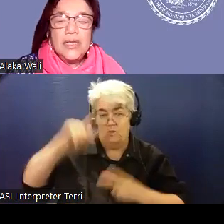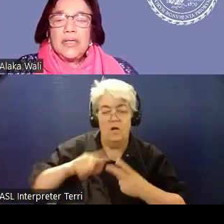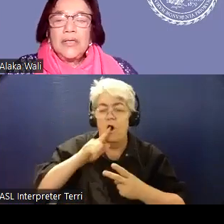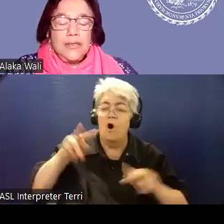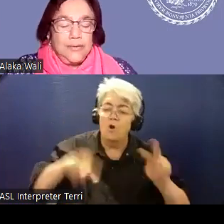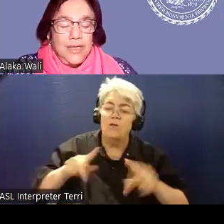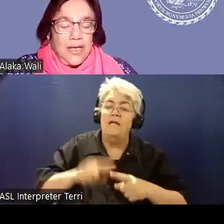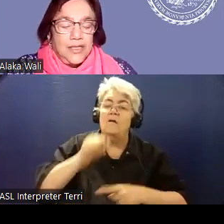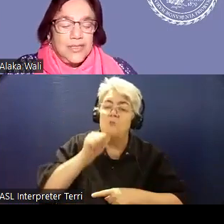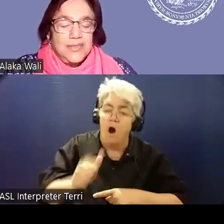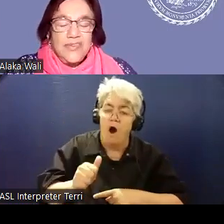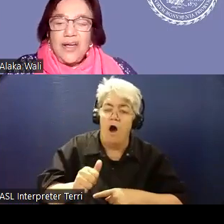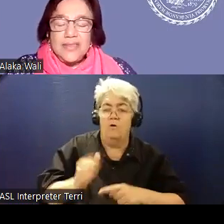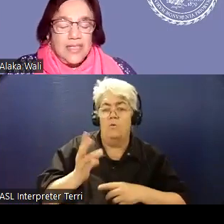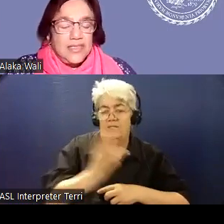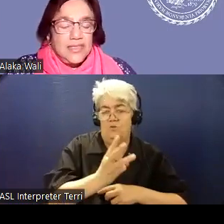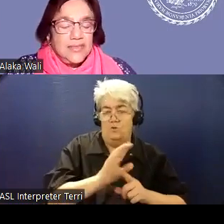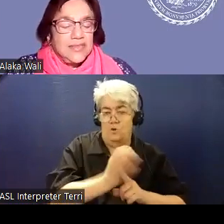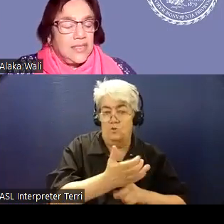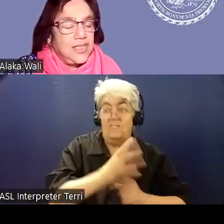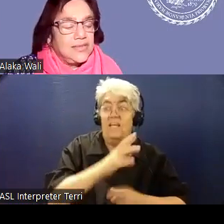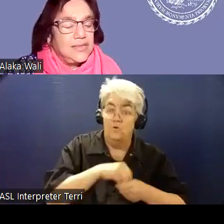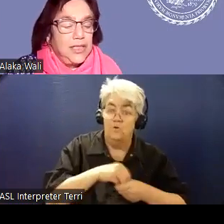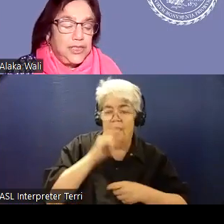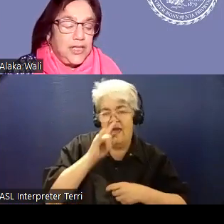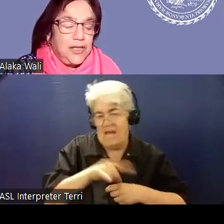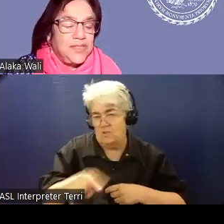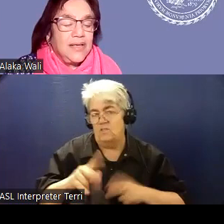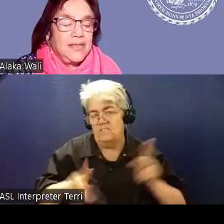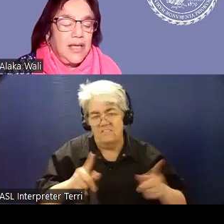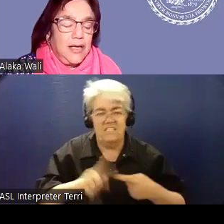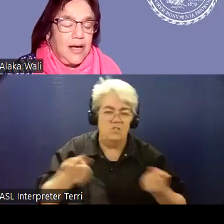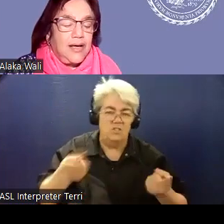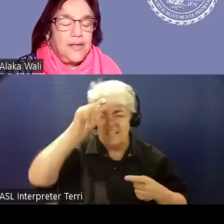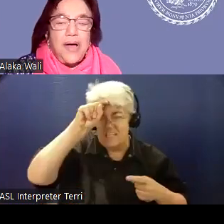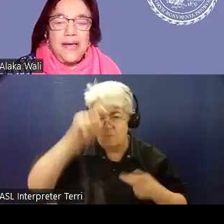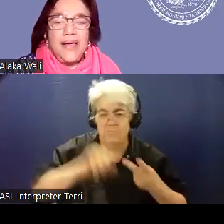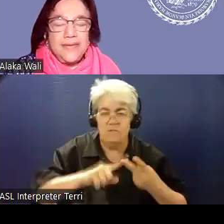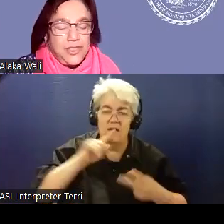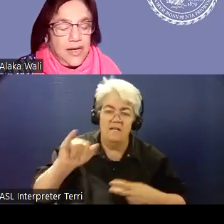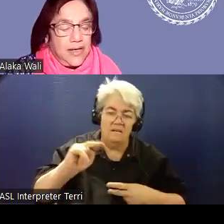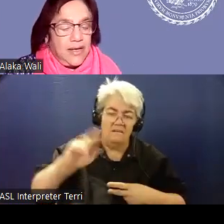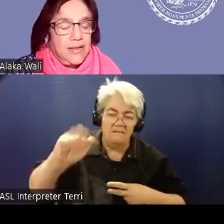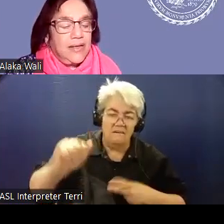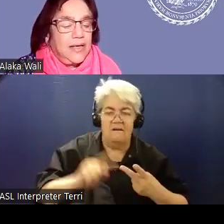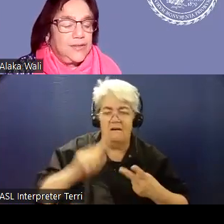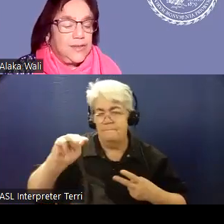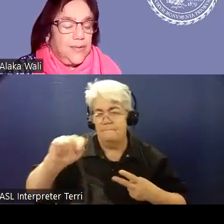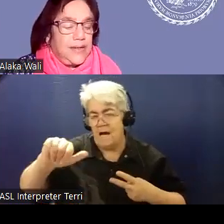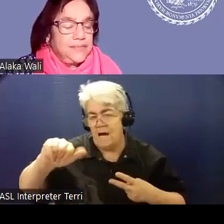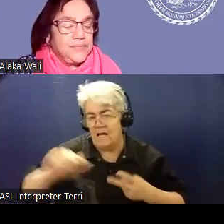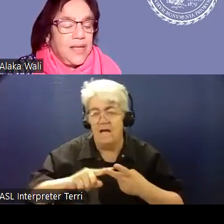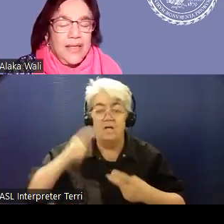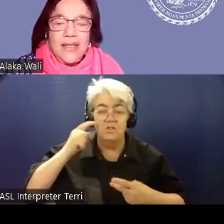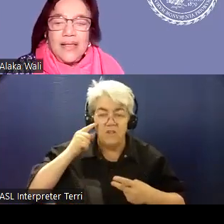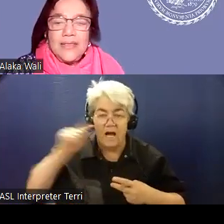cultures, including ancient civilizations such as Egypt, the Inca, the Maya, China, and so